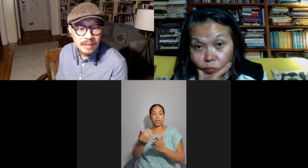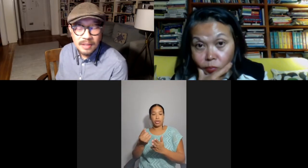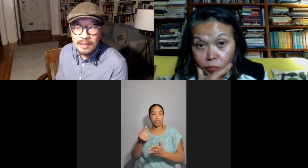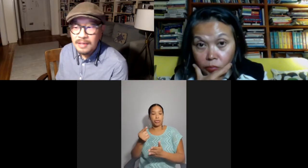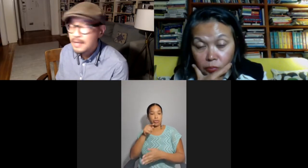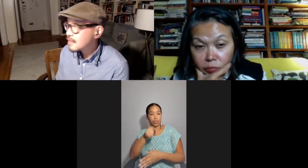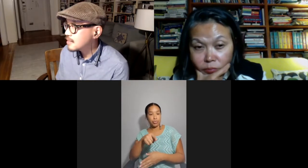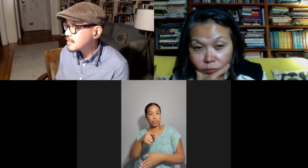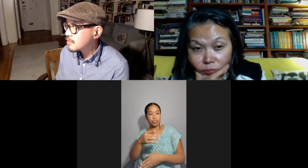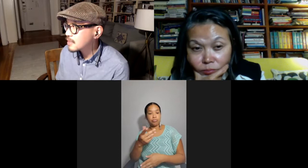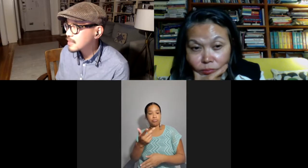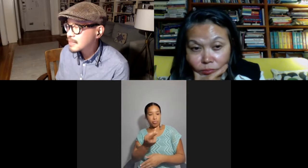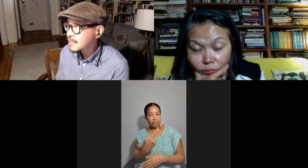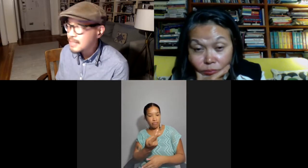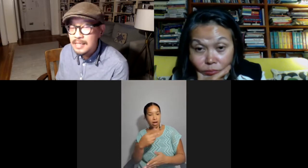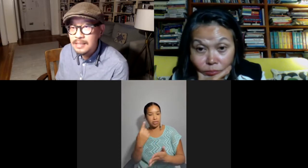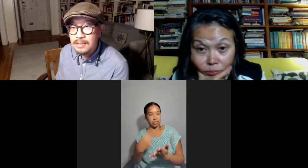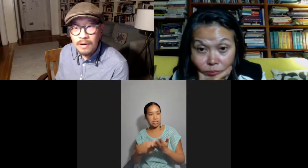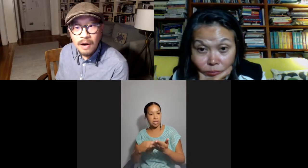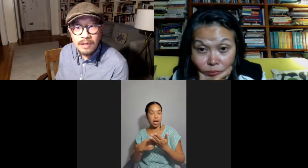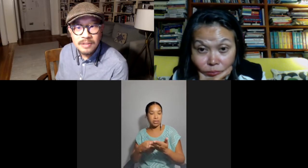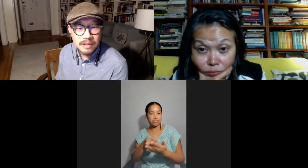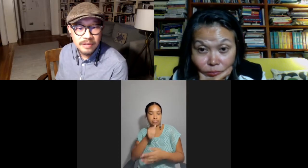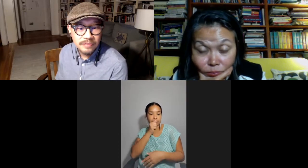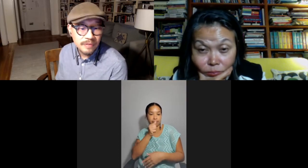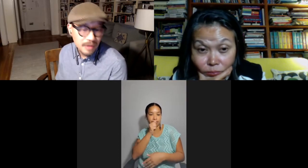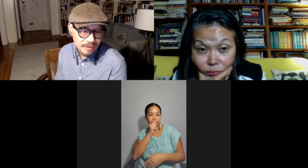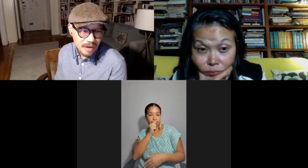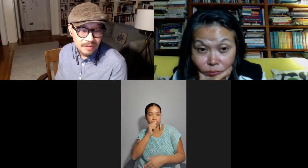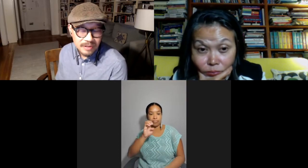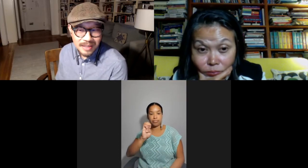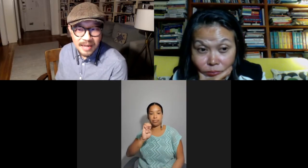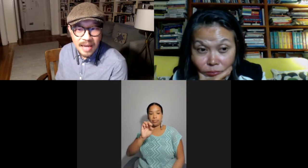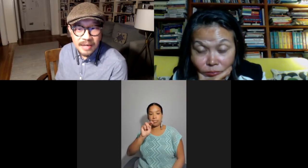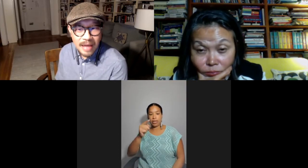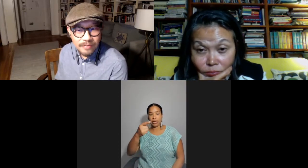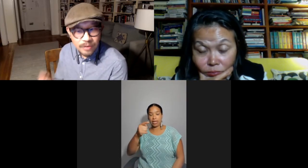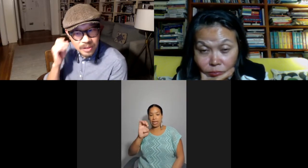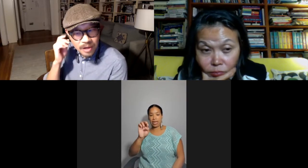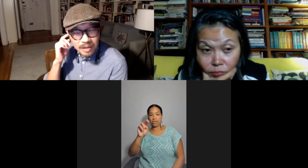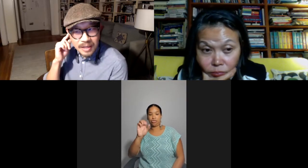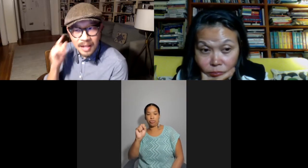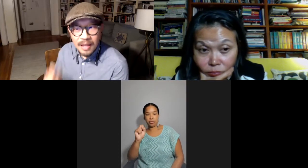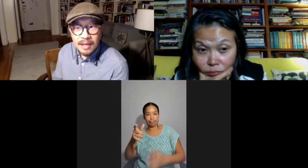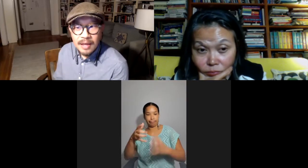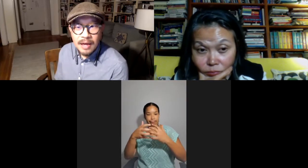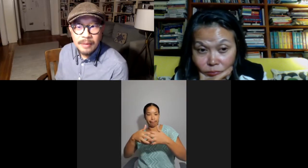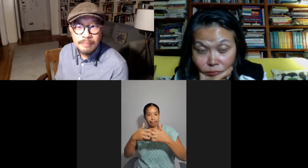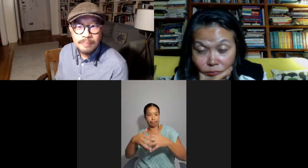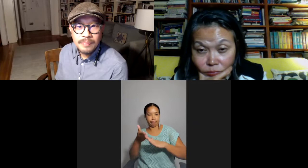or the secret seeds or hearts of novels. And I kind of, after we talked,